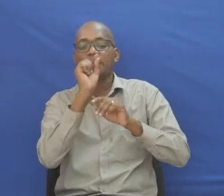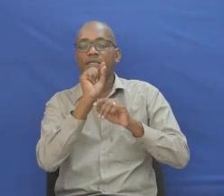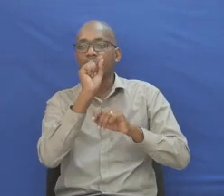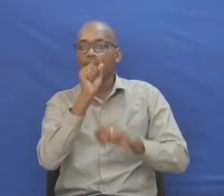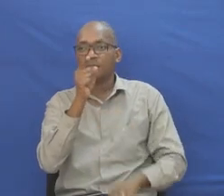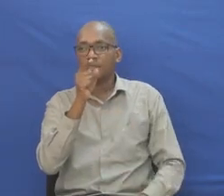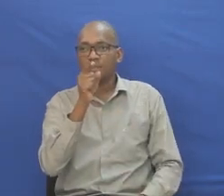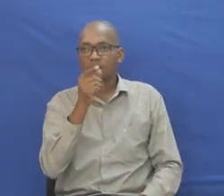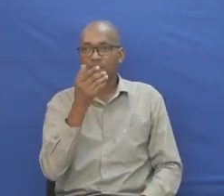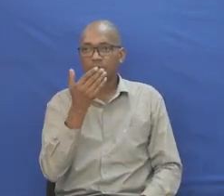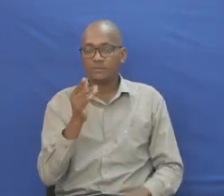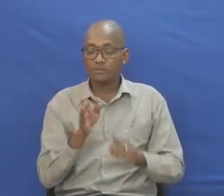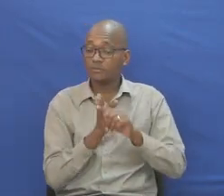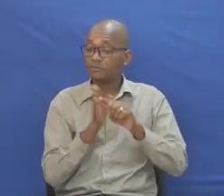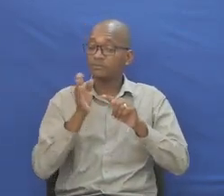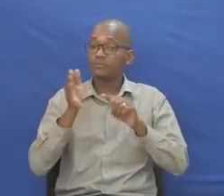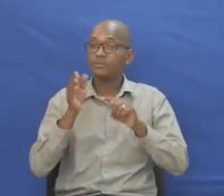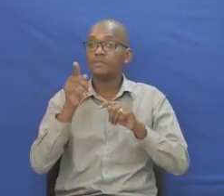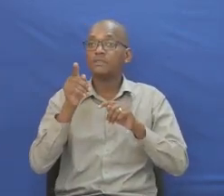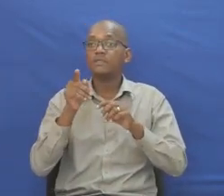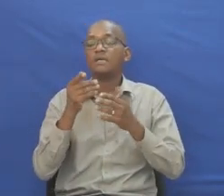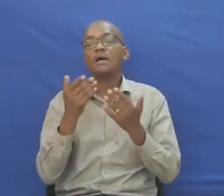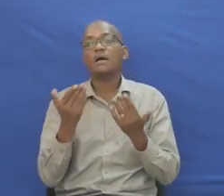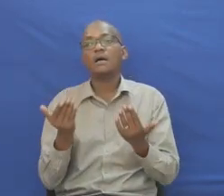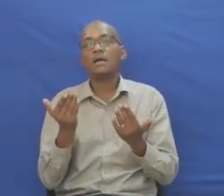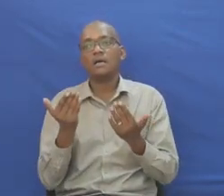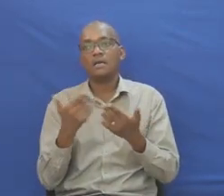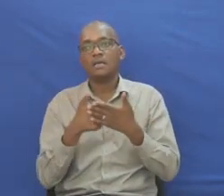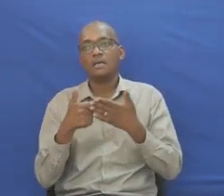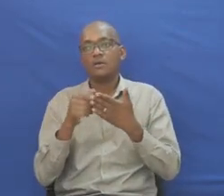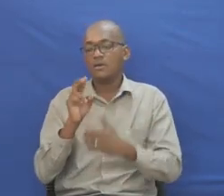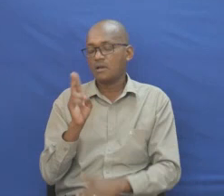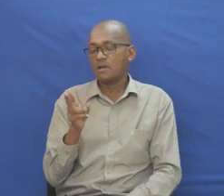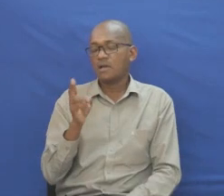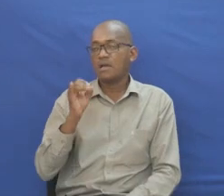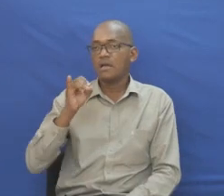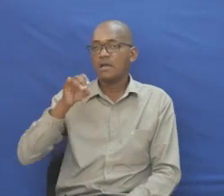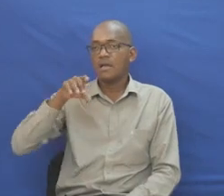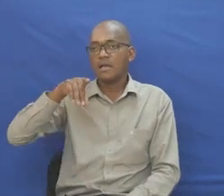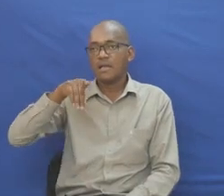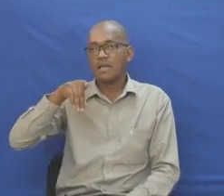that you are facing, it is known as hypotenuse.